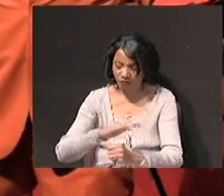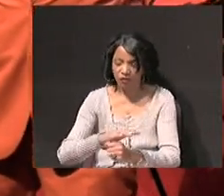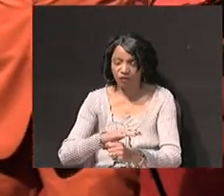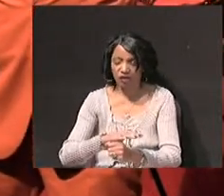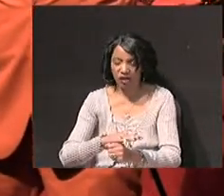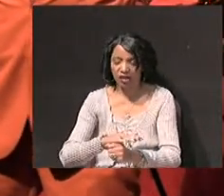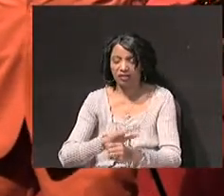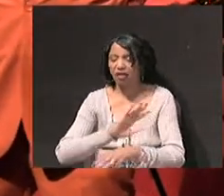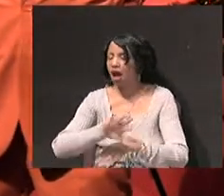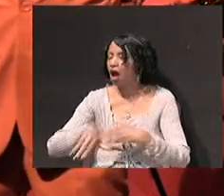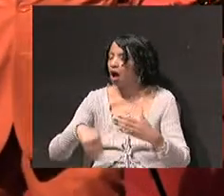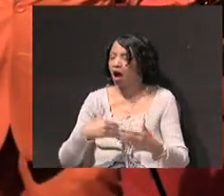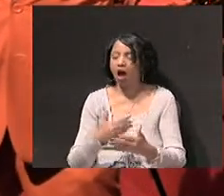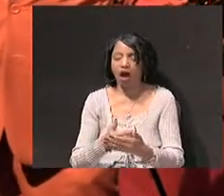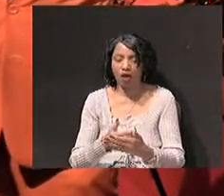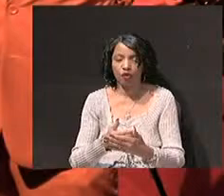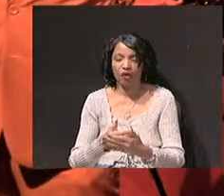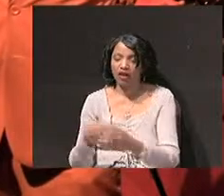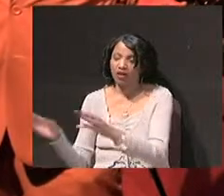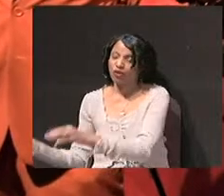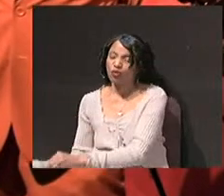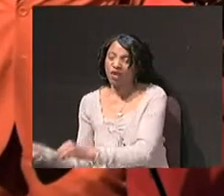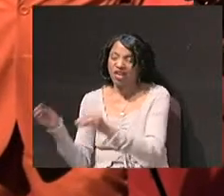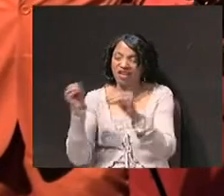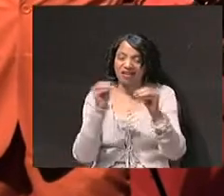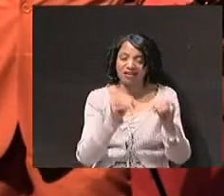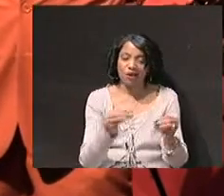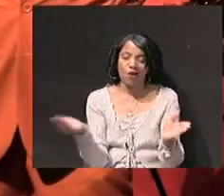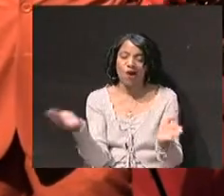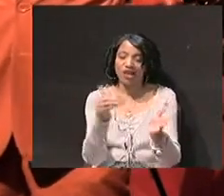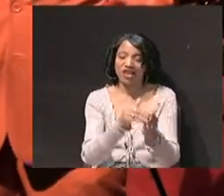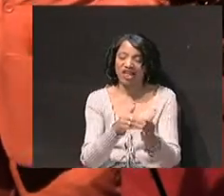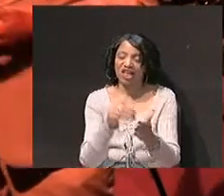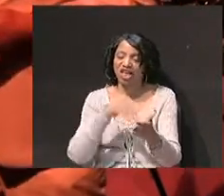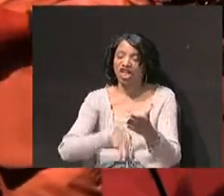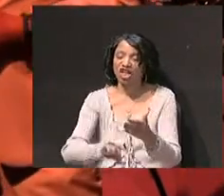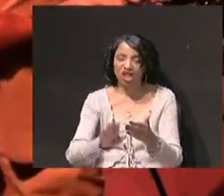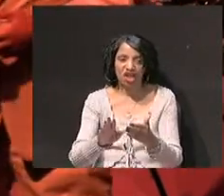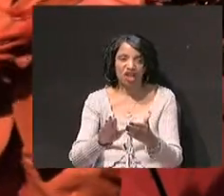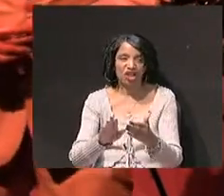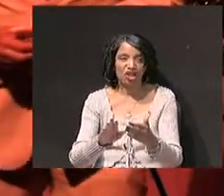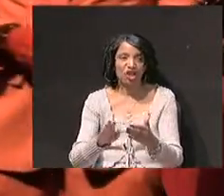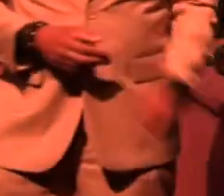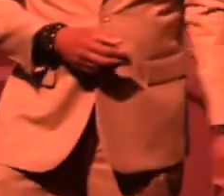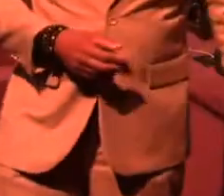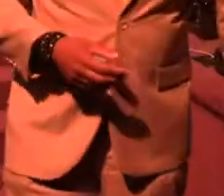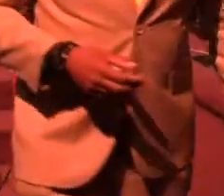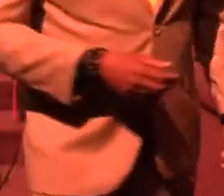more. These and all the blessings we ask in Jesus Christ's name, let the church say amen and amen.